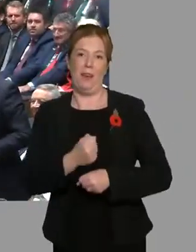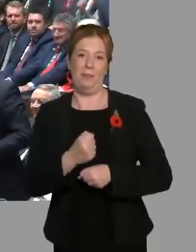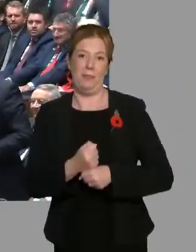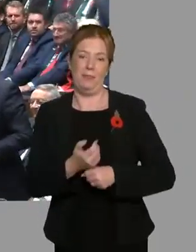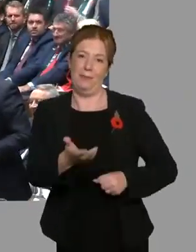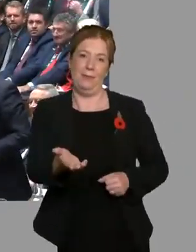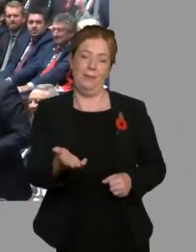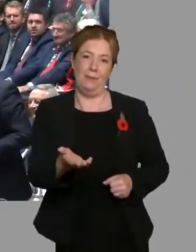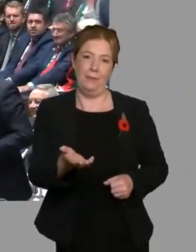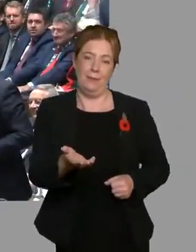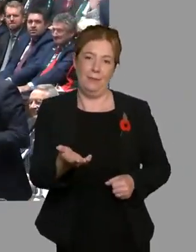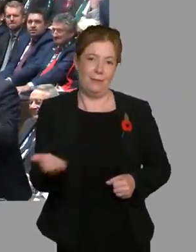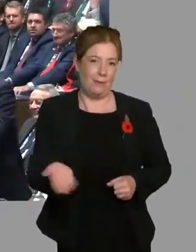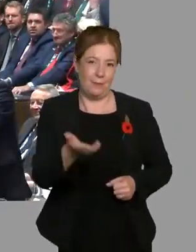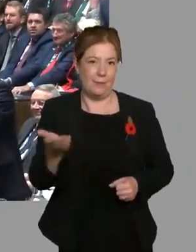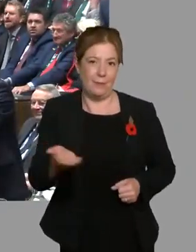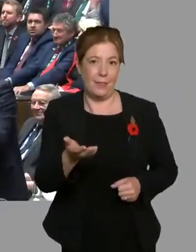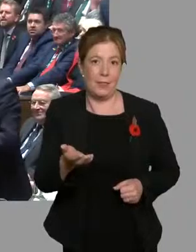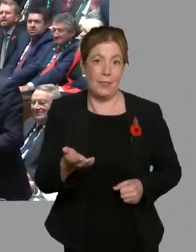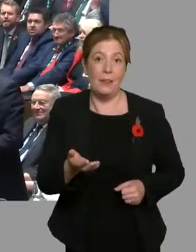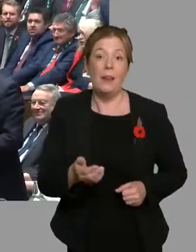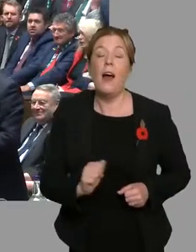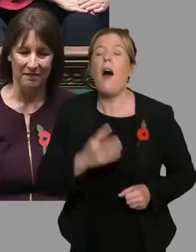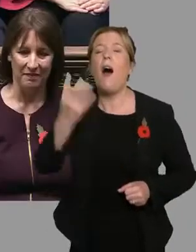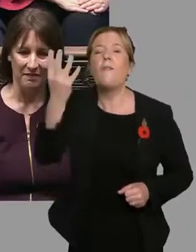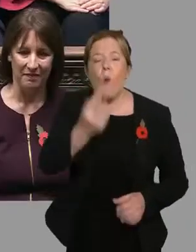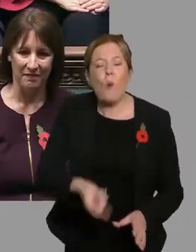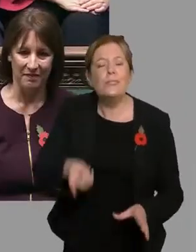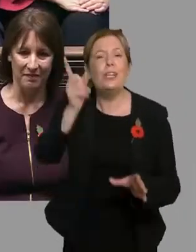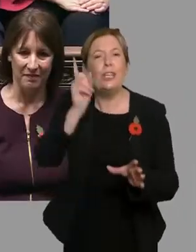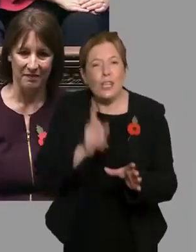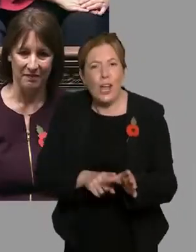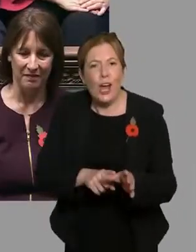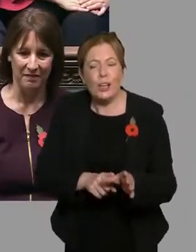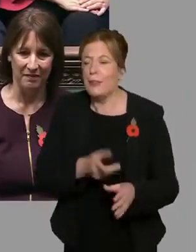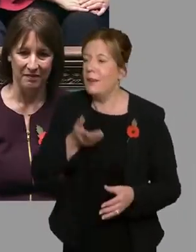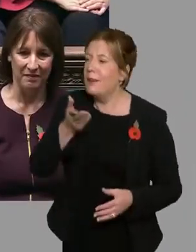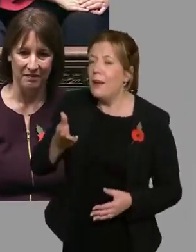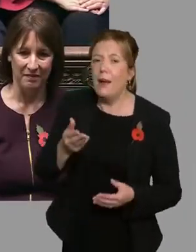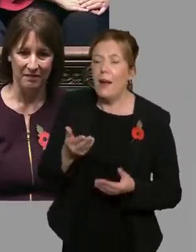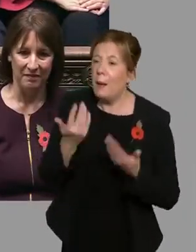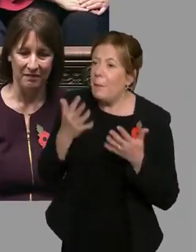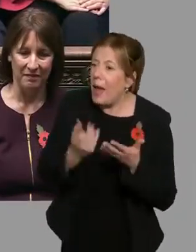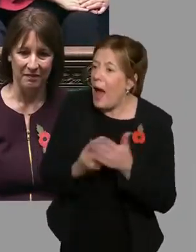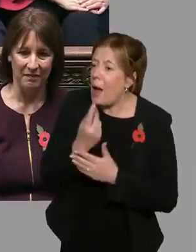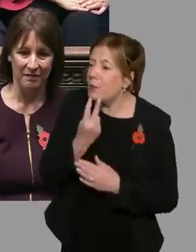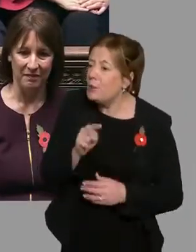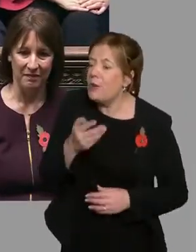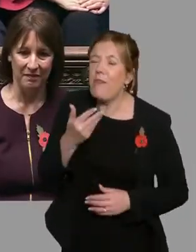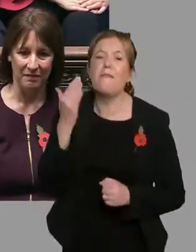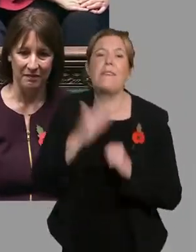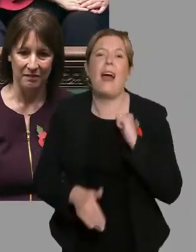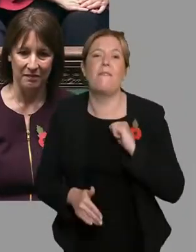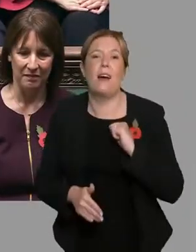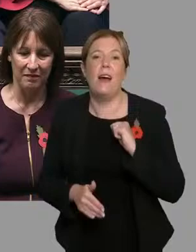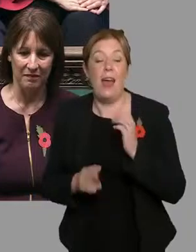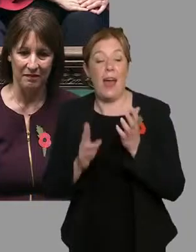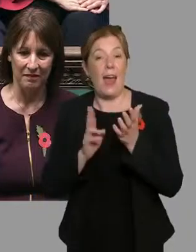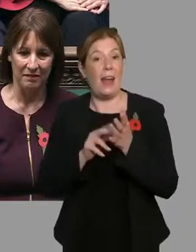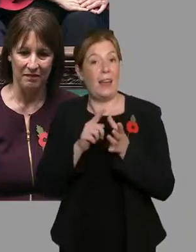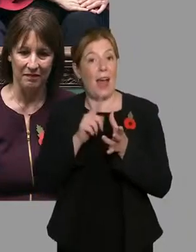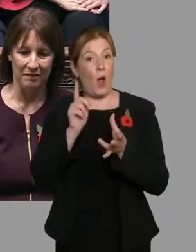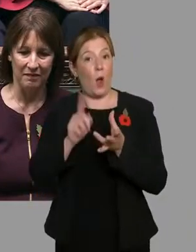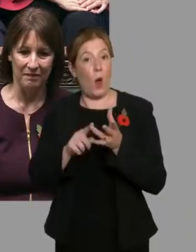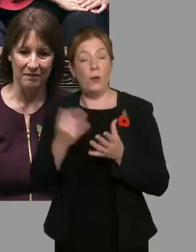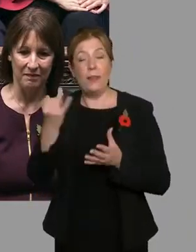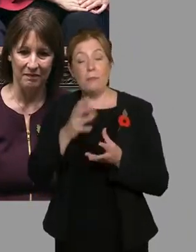14 years, and they never did it once. Last year, the NAO identified a £17 billion black hole in the MOD